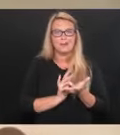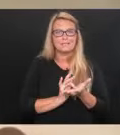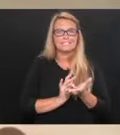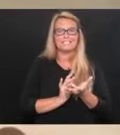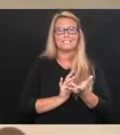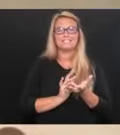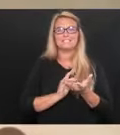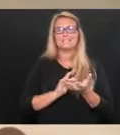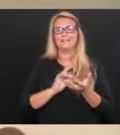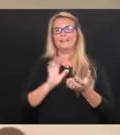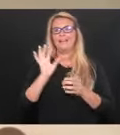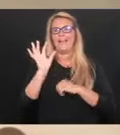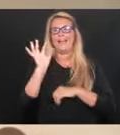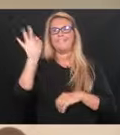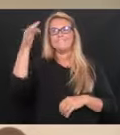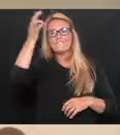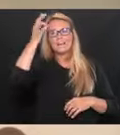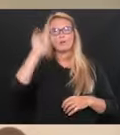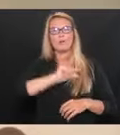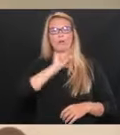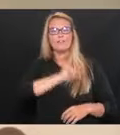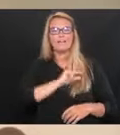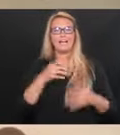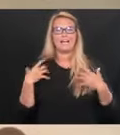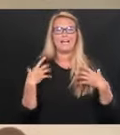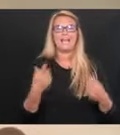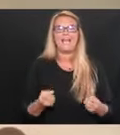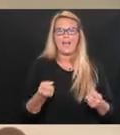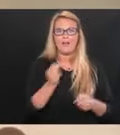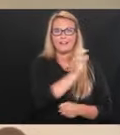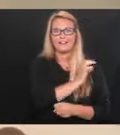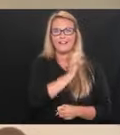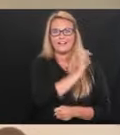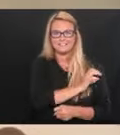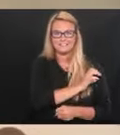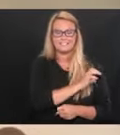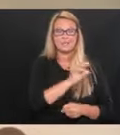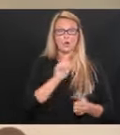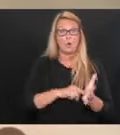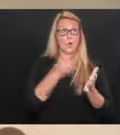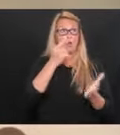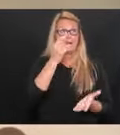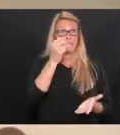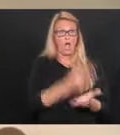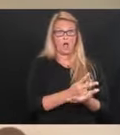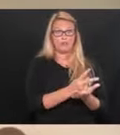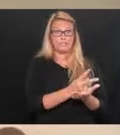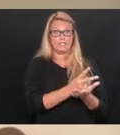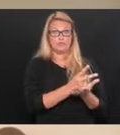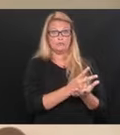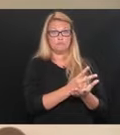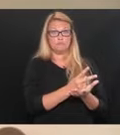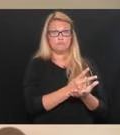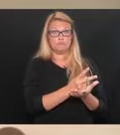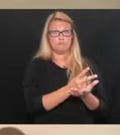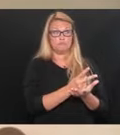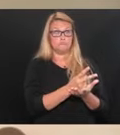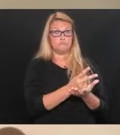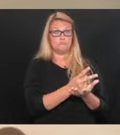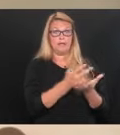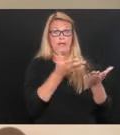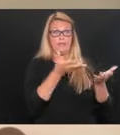and federally qualified health clinics, so that as soon as the authorization is there, and as the governor pointed out, he and Clay